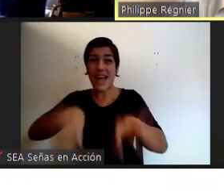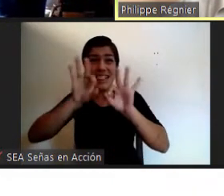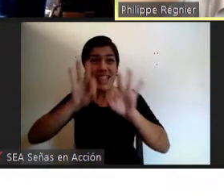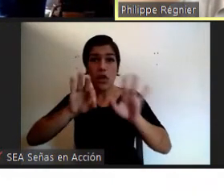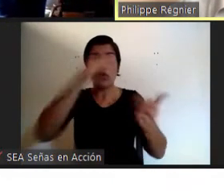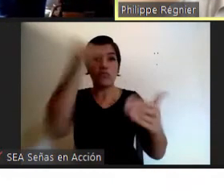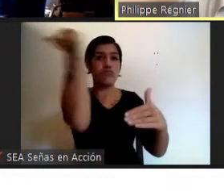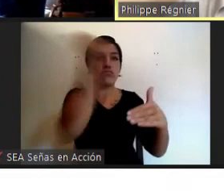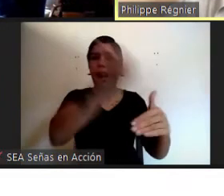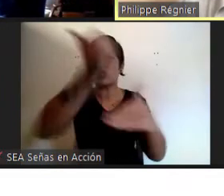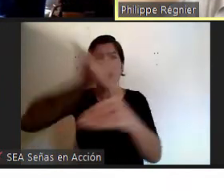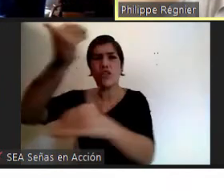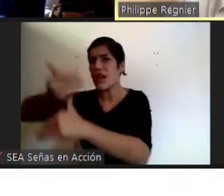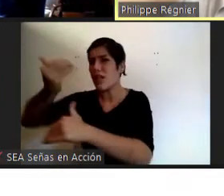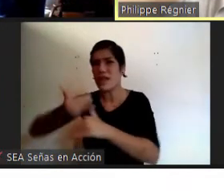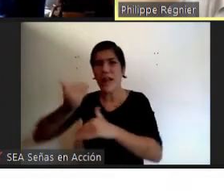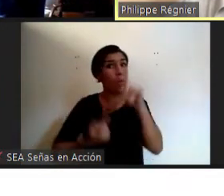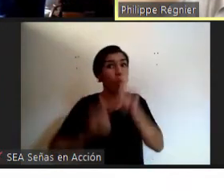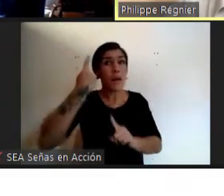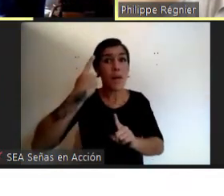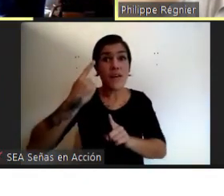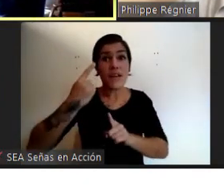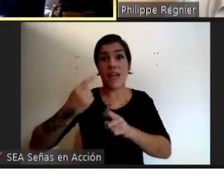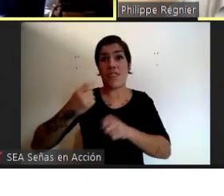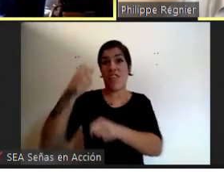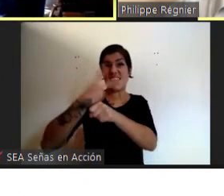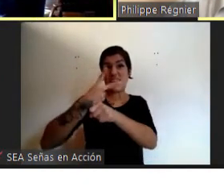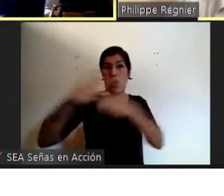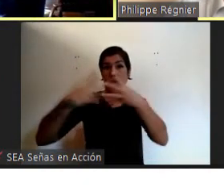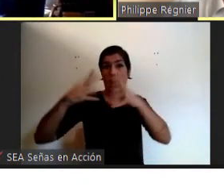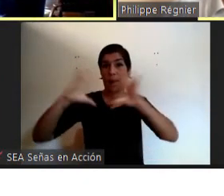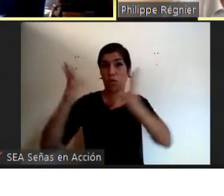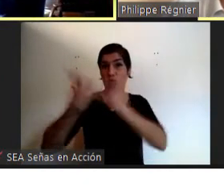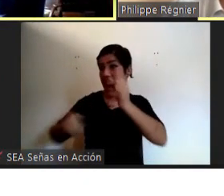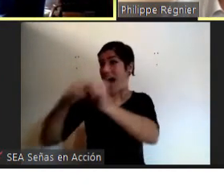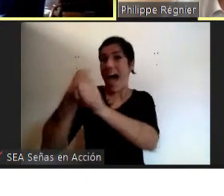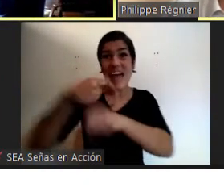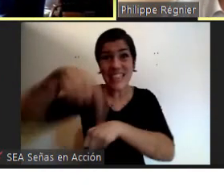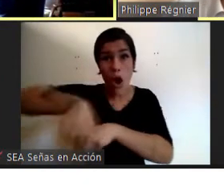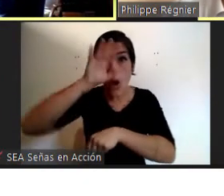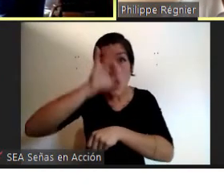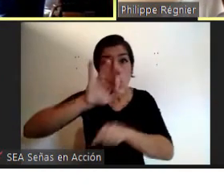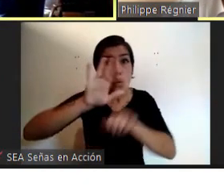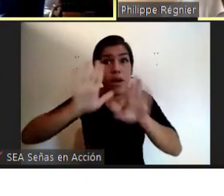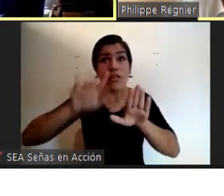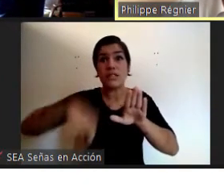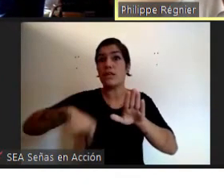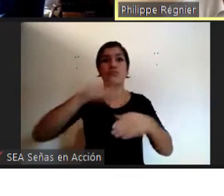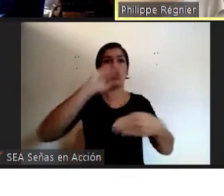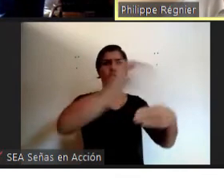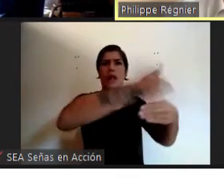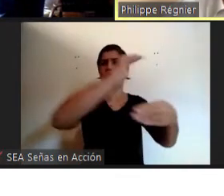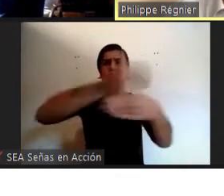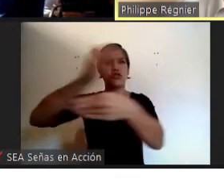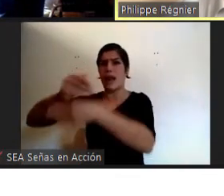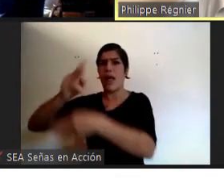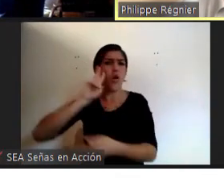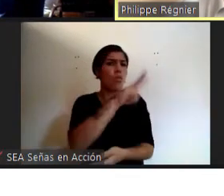World War, all museums were closed, all agencies had closed.